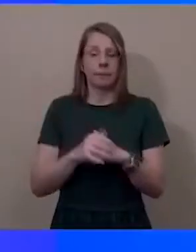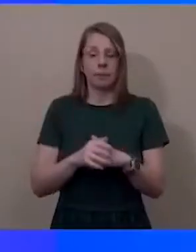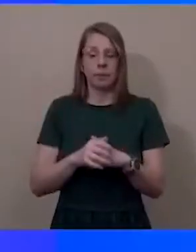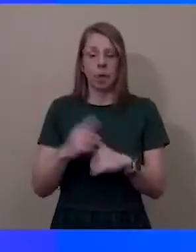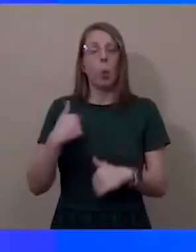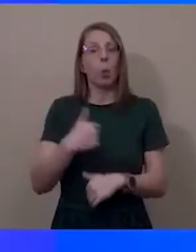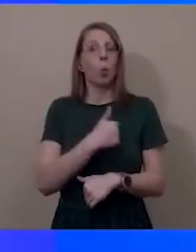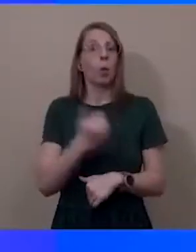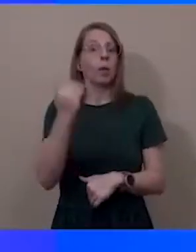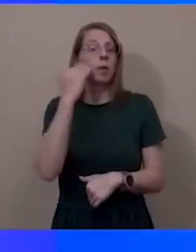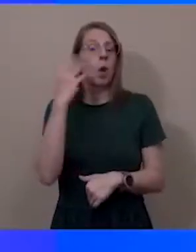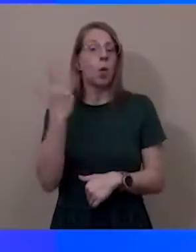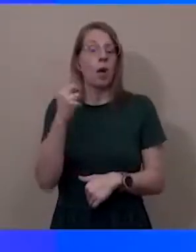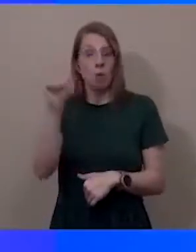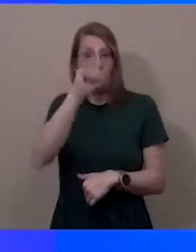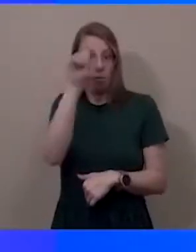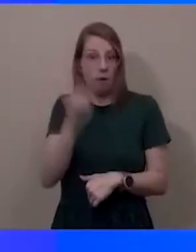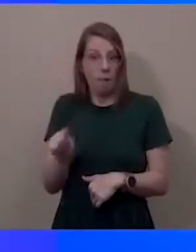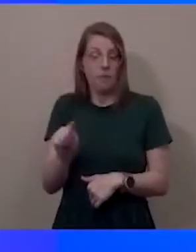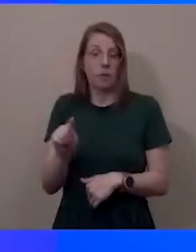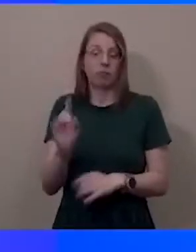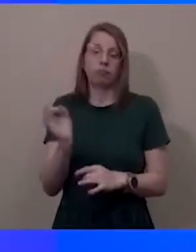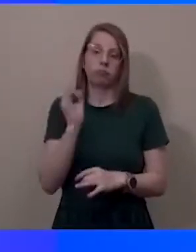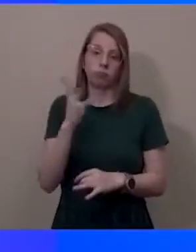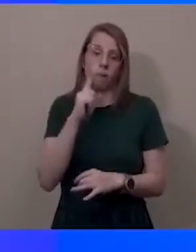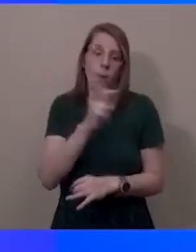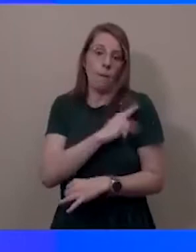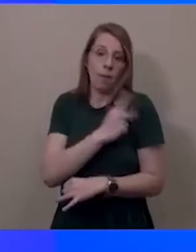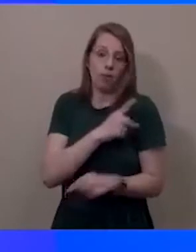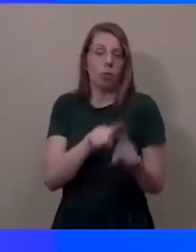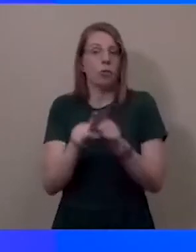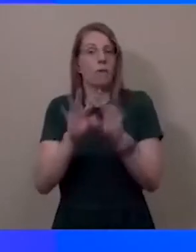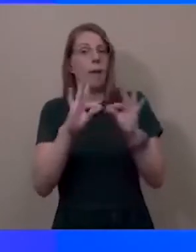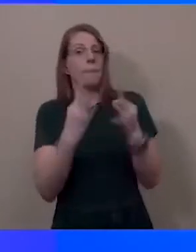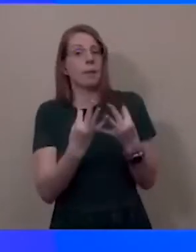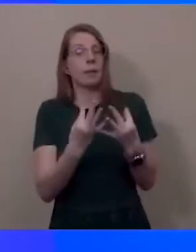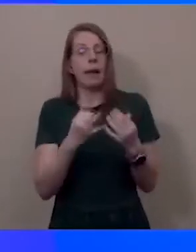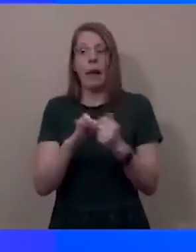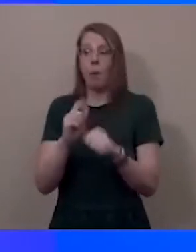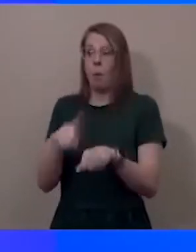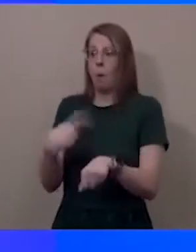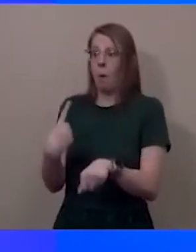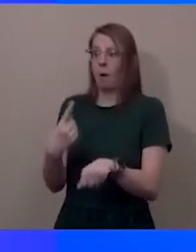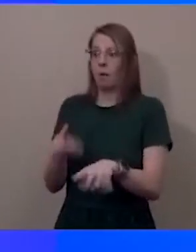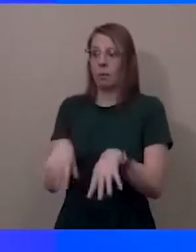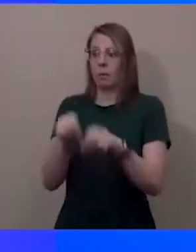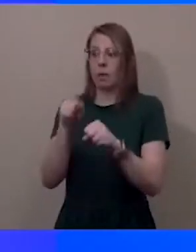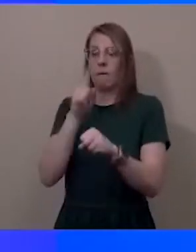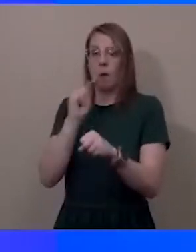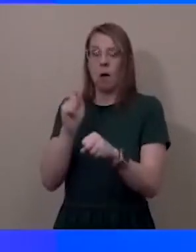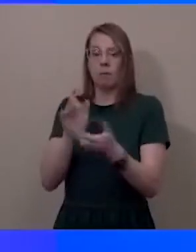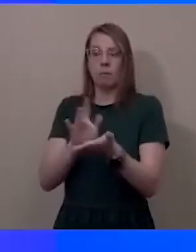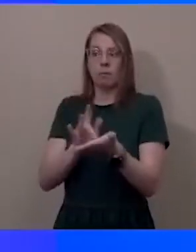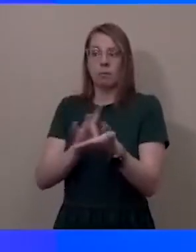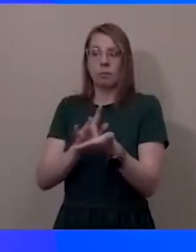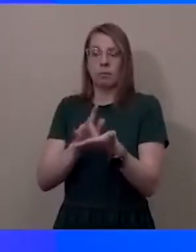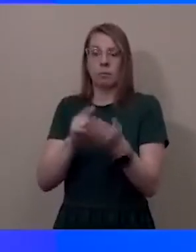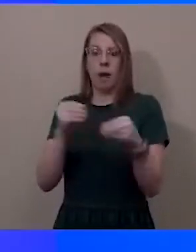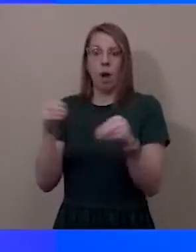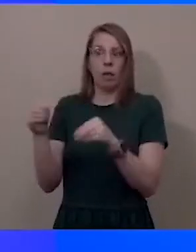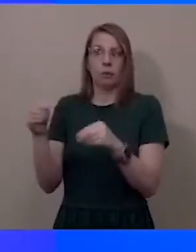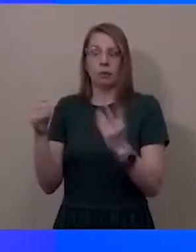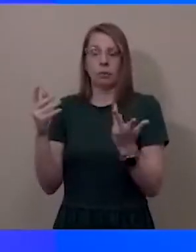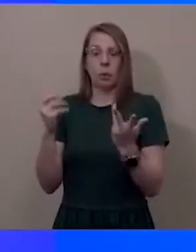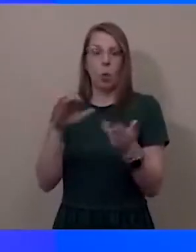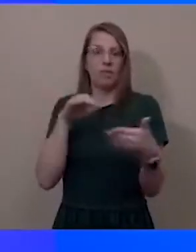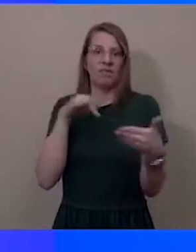we know that Alzheimer's is devastating for the patients and their families, and how long has it taken for this drug to come to market, or these studies on a